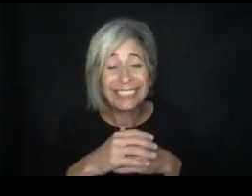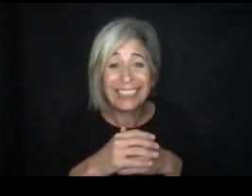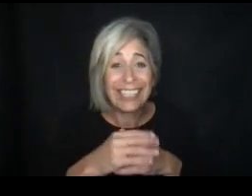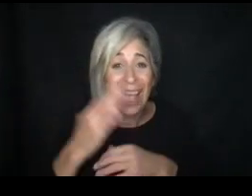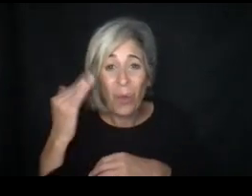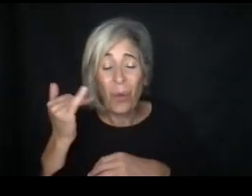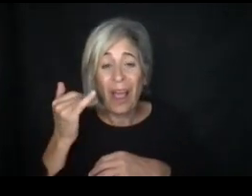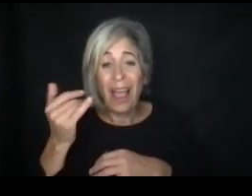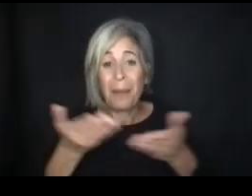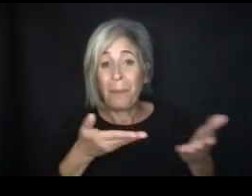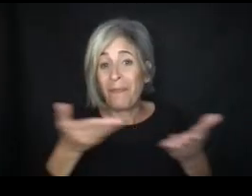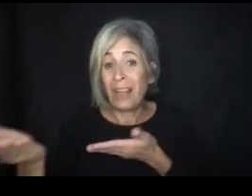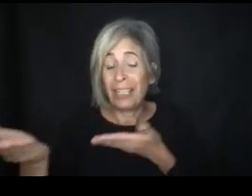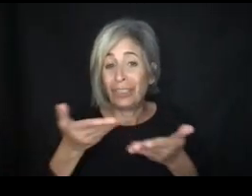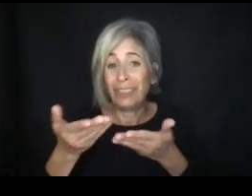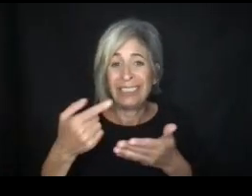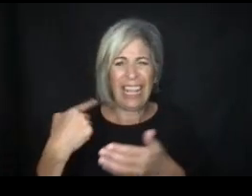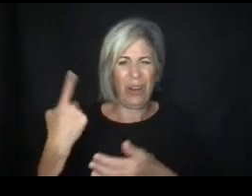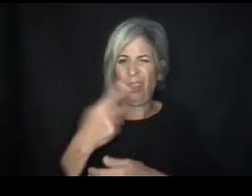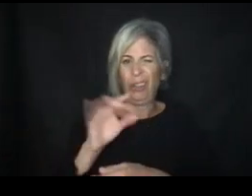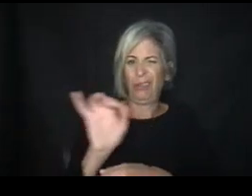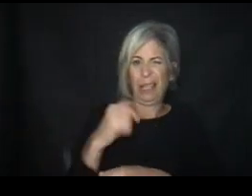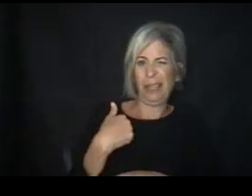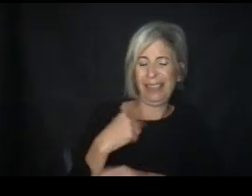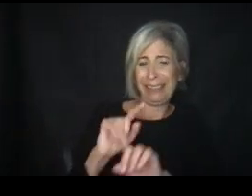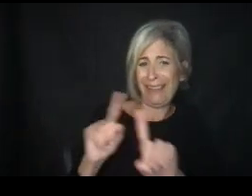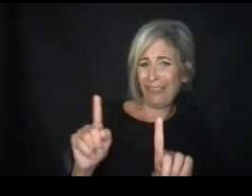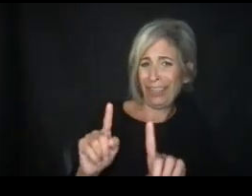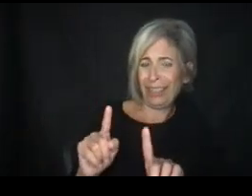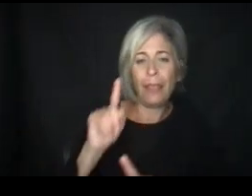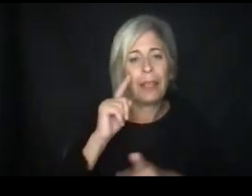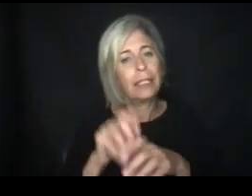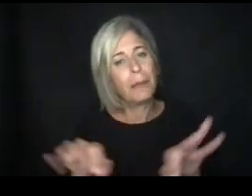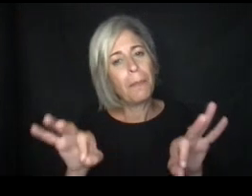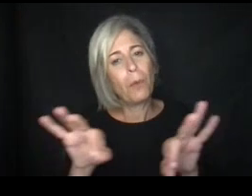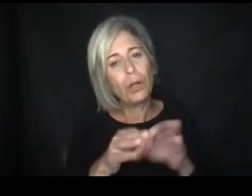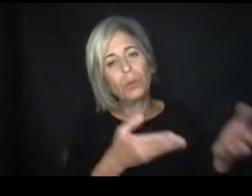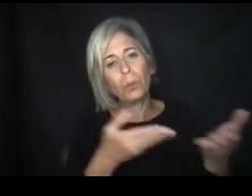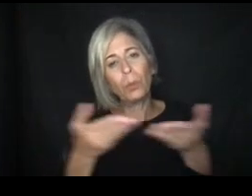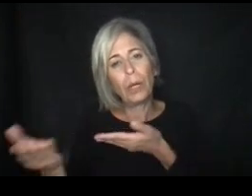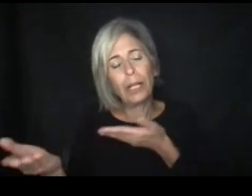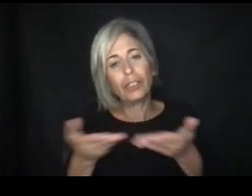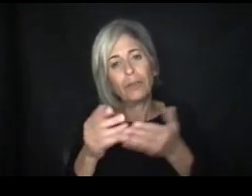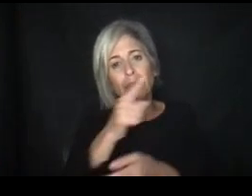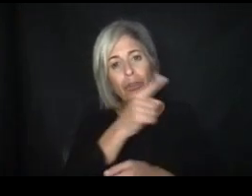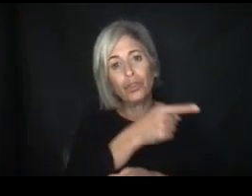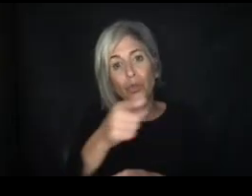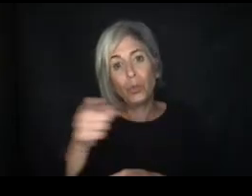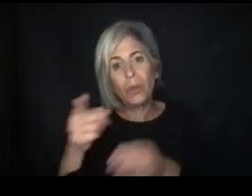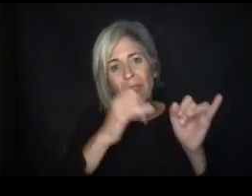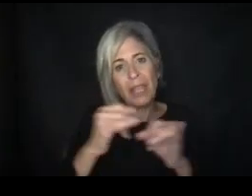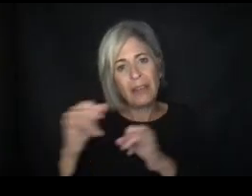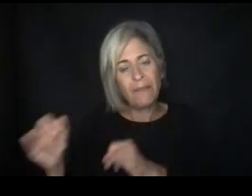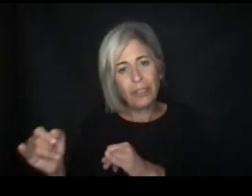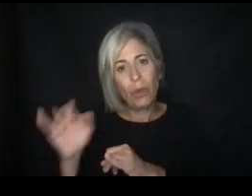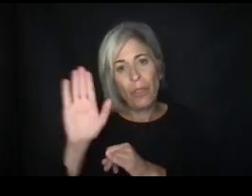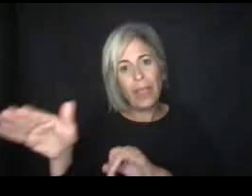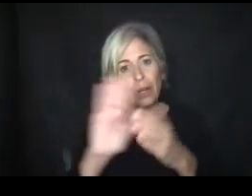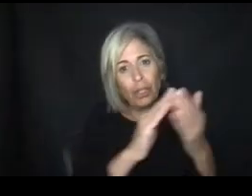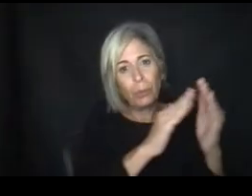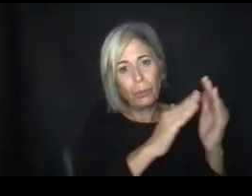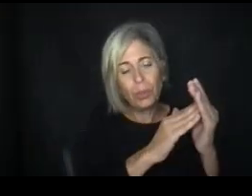those services don't look like them. So I think it's important to bring those services to the individuals, to their communities,